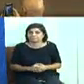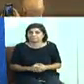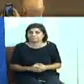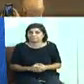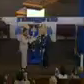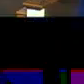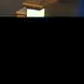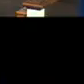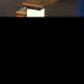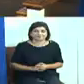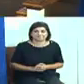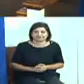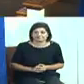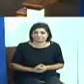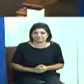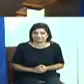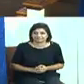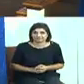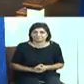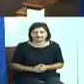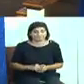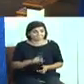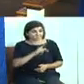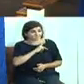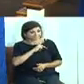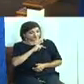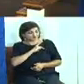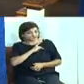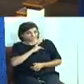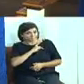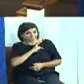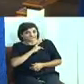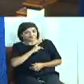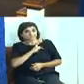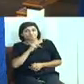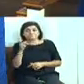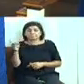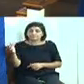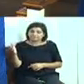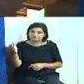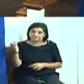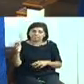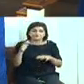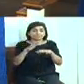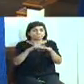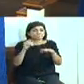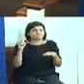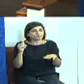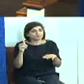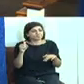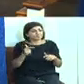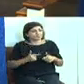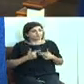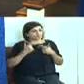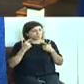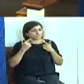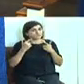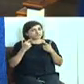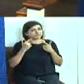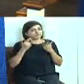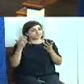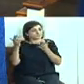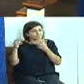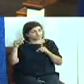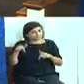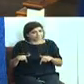Good. Keith Mozingo, you have been called to live and serve in this community as